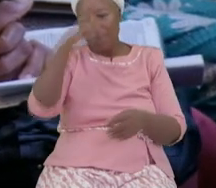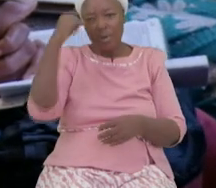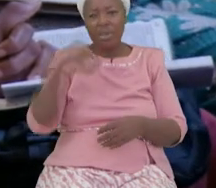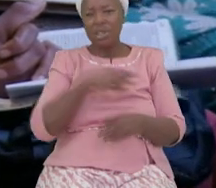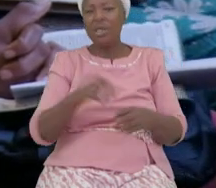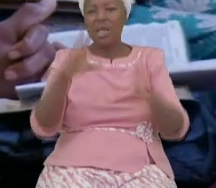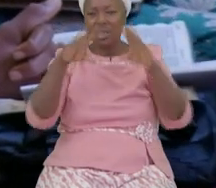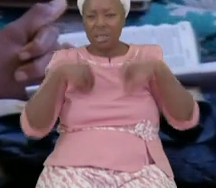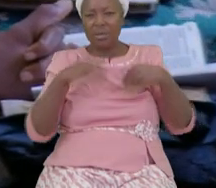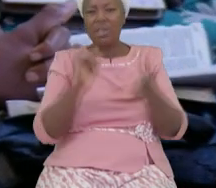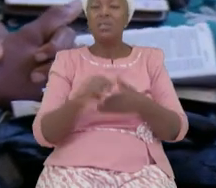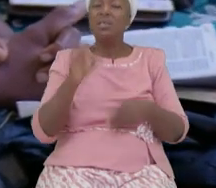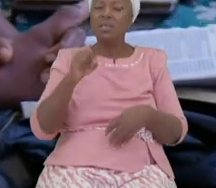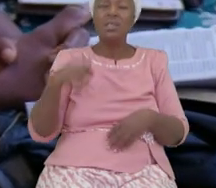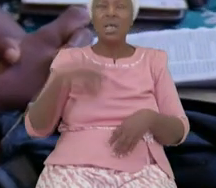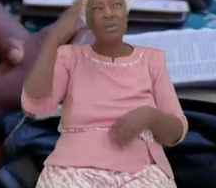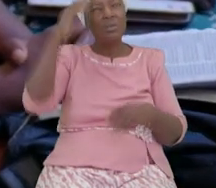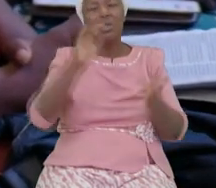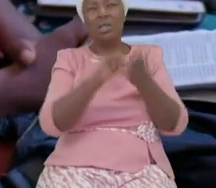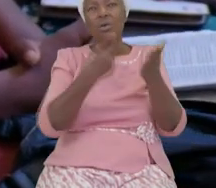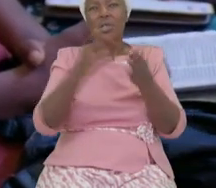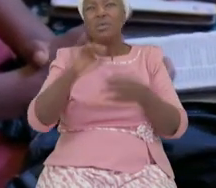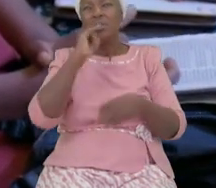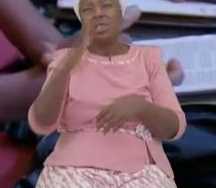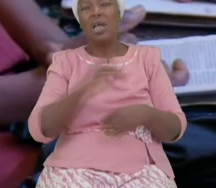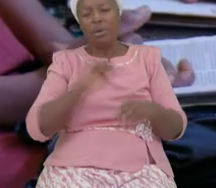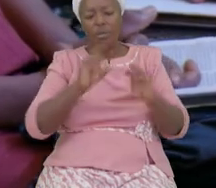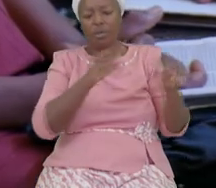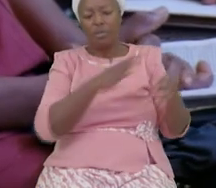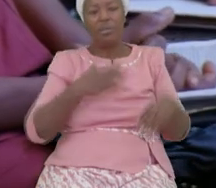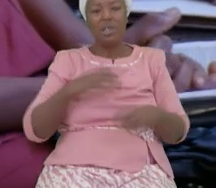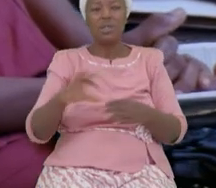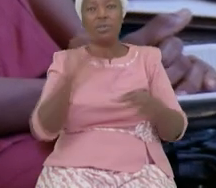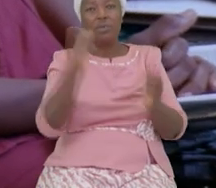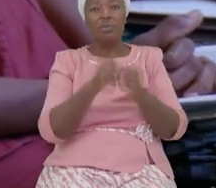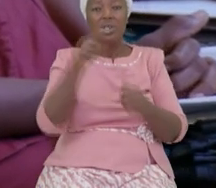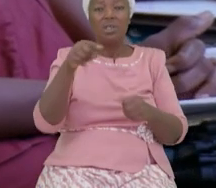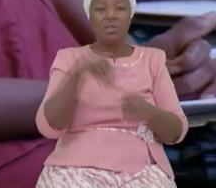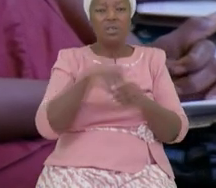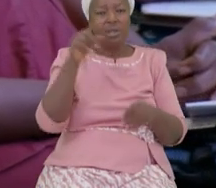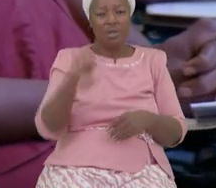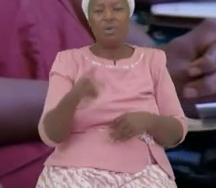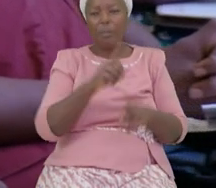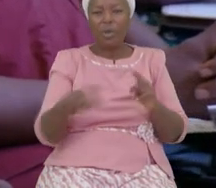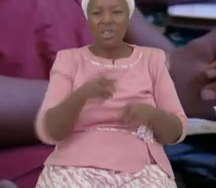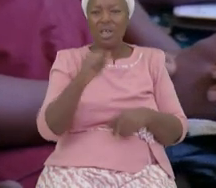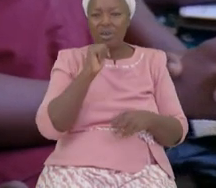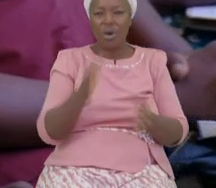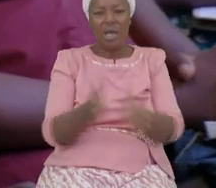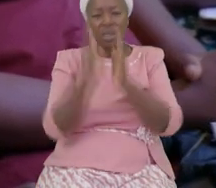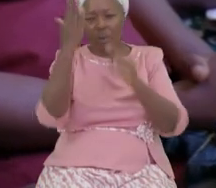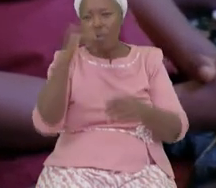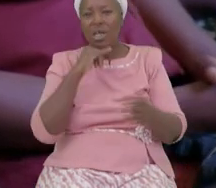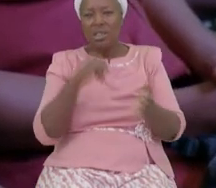you know, I will fill you, I'll baptize you of the Holy Ghost, I'll put my spirit within you. But they are not asking. Why is